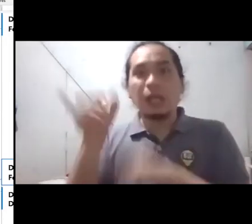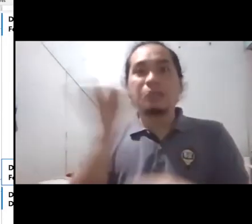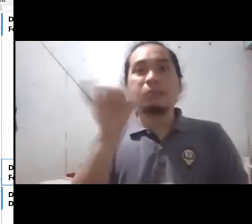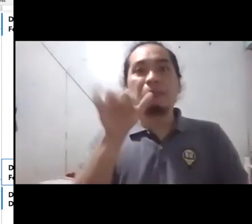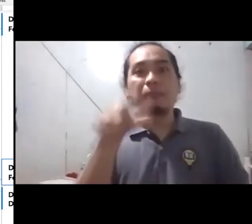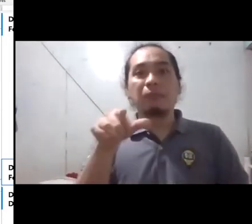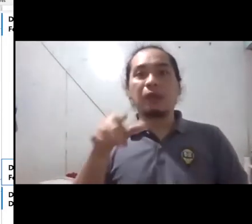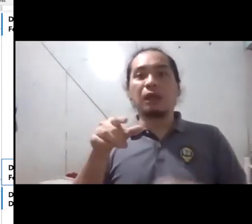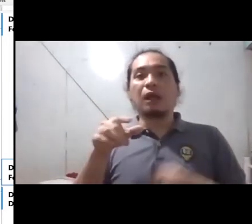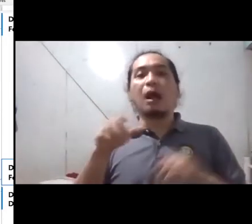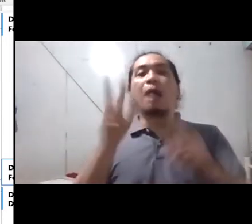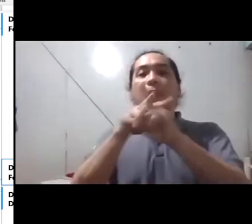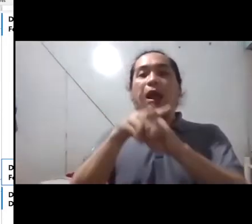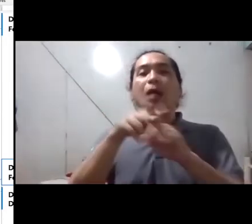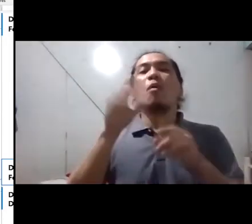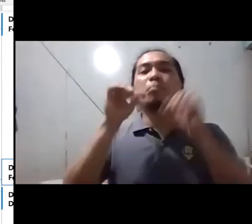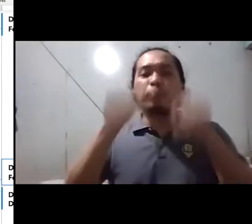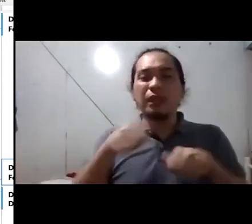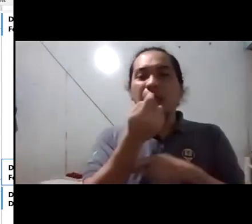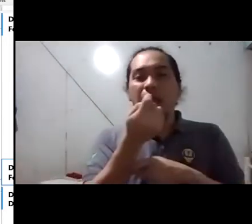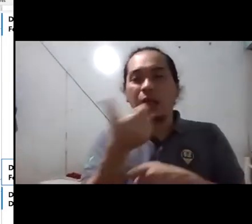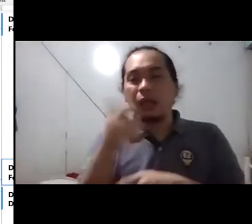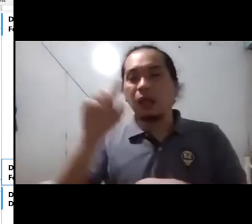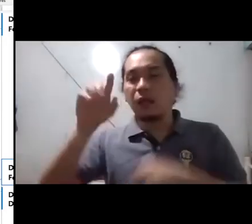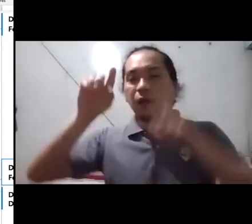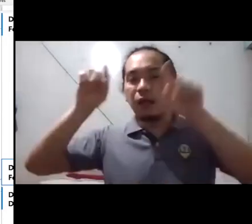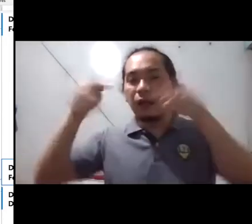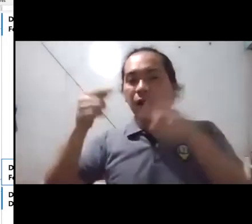But ugly, though,